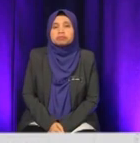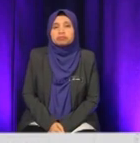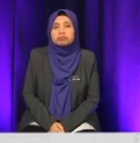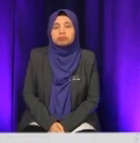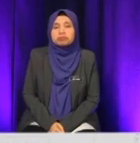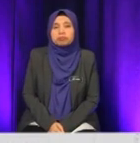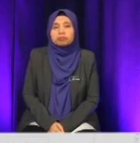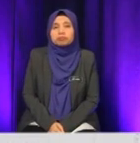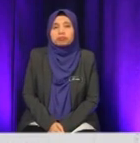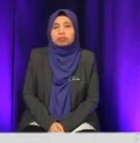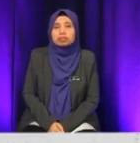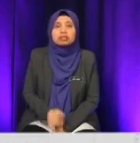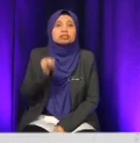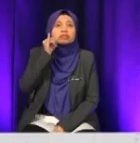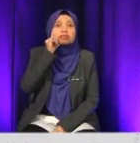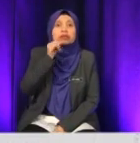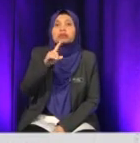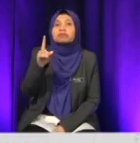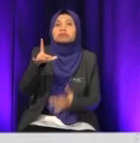Okay, so Isma, which one is your answer?